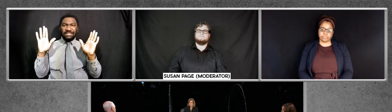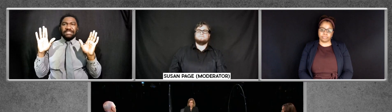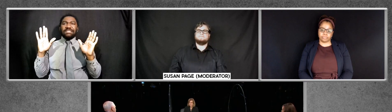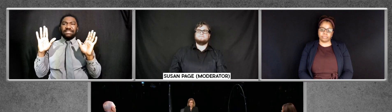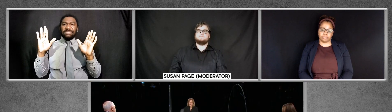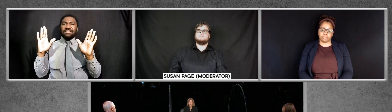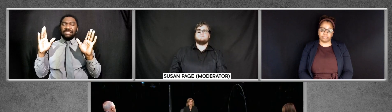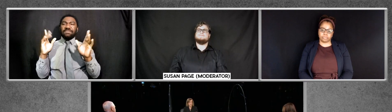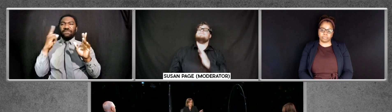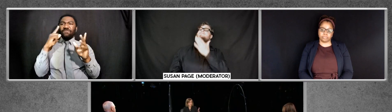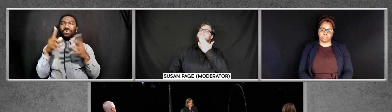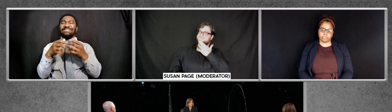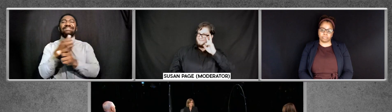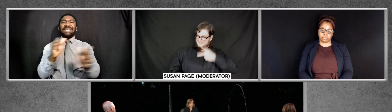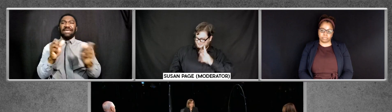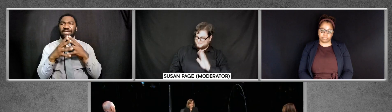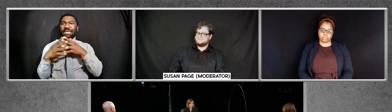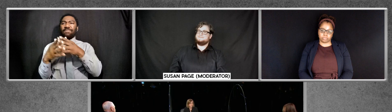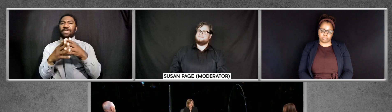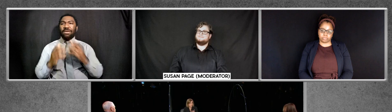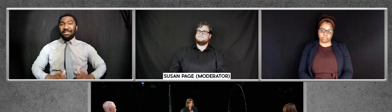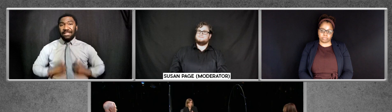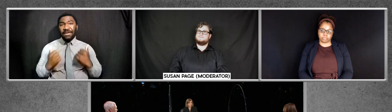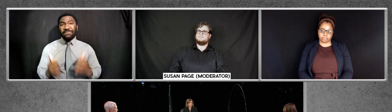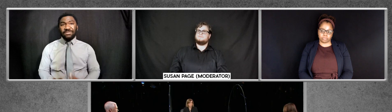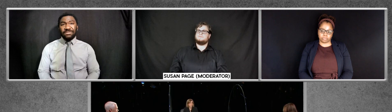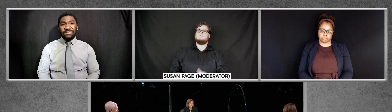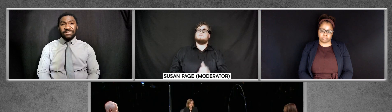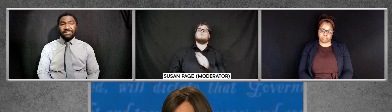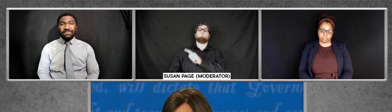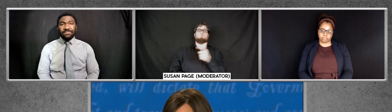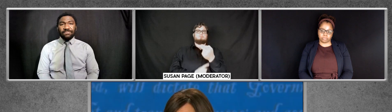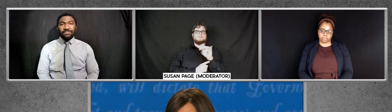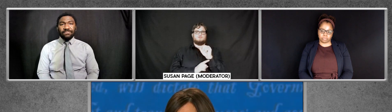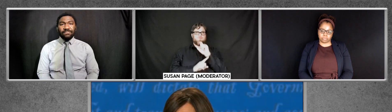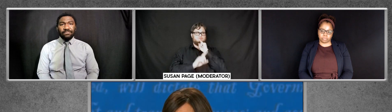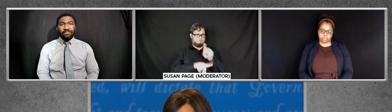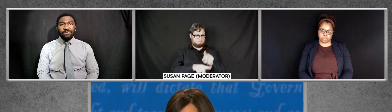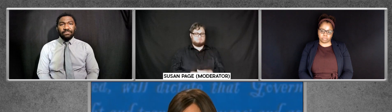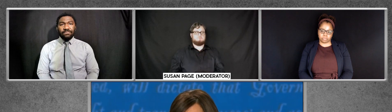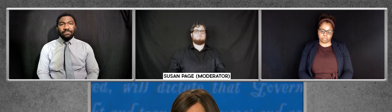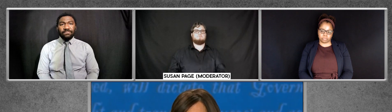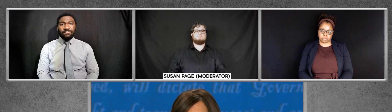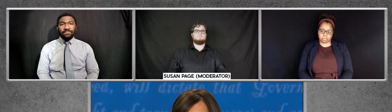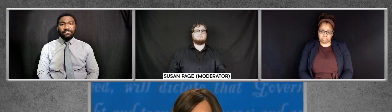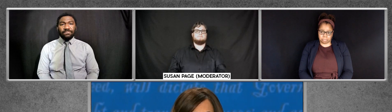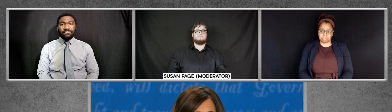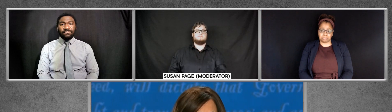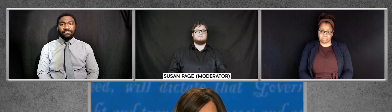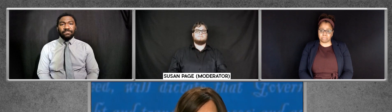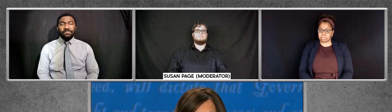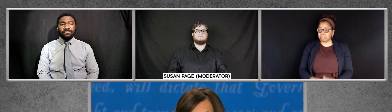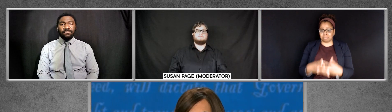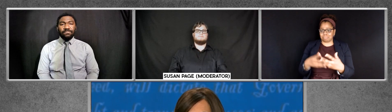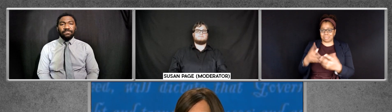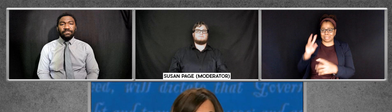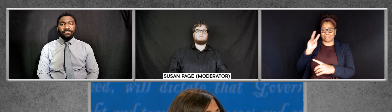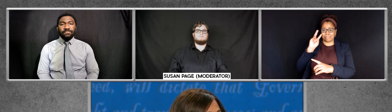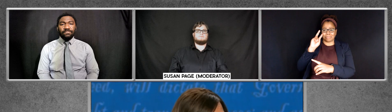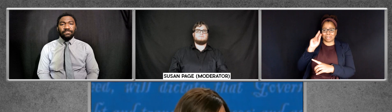countless American lives. Senator Harris, would you like to respond? Absolutely. Whatever the vice president is claiming the administration has